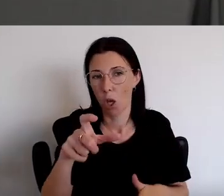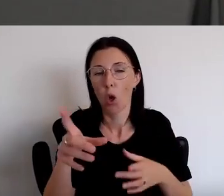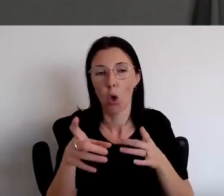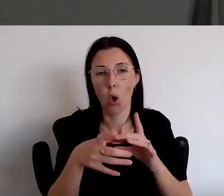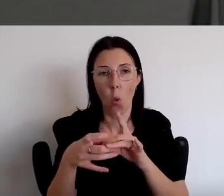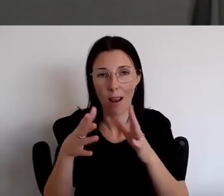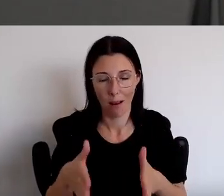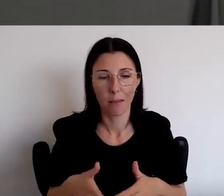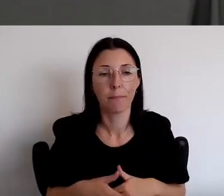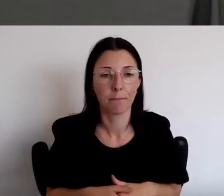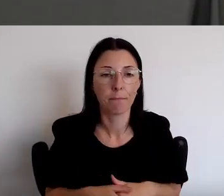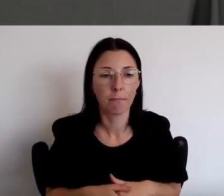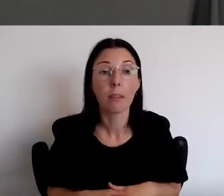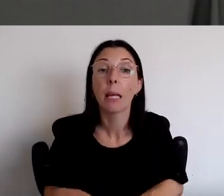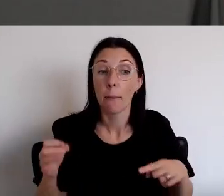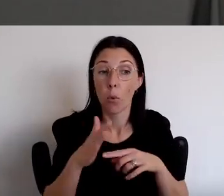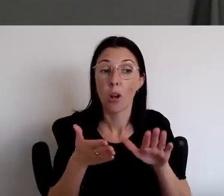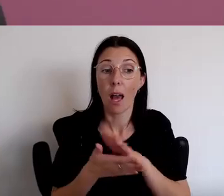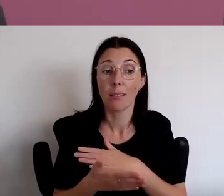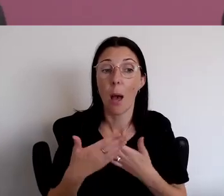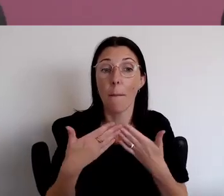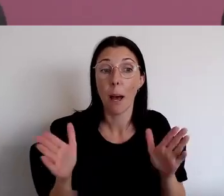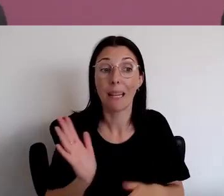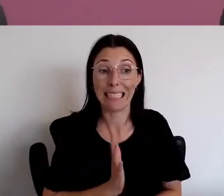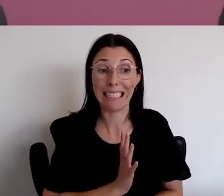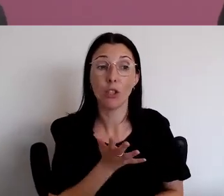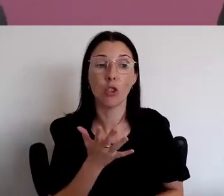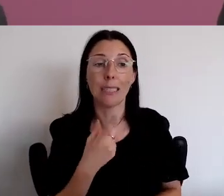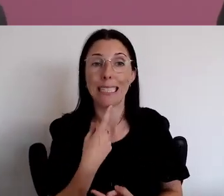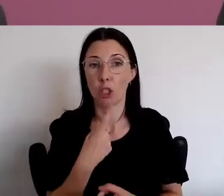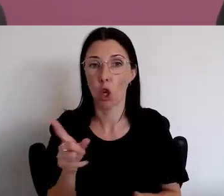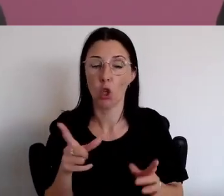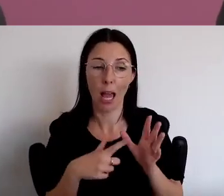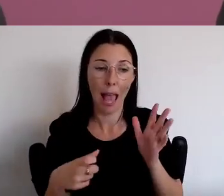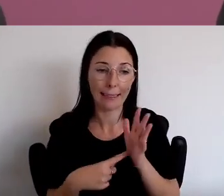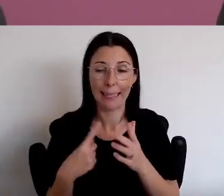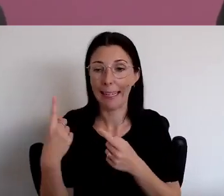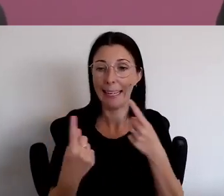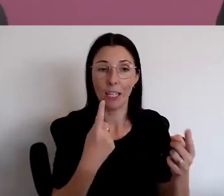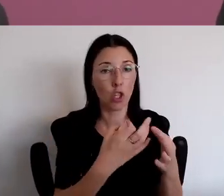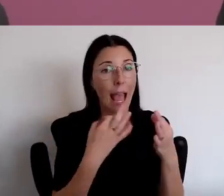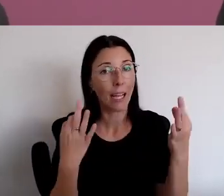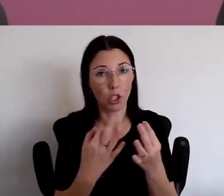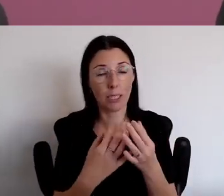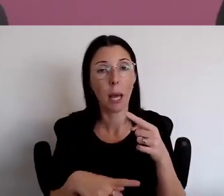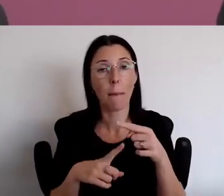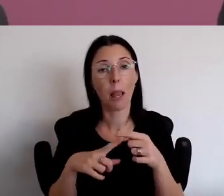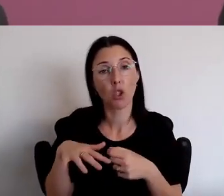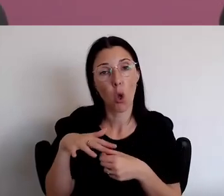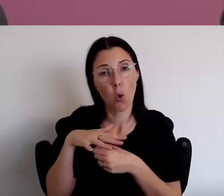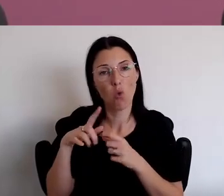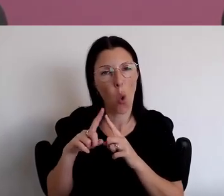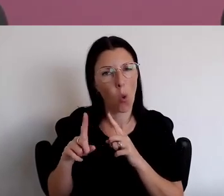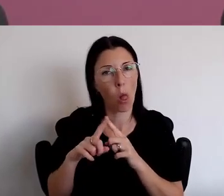Public Interest Disclosure Act. Each agency and local government have a role which